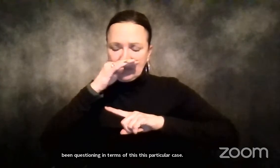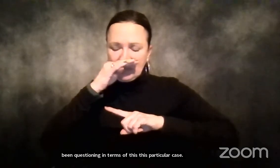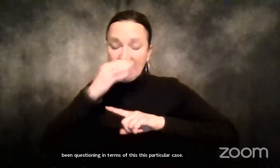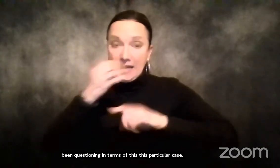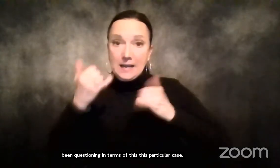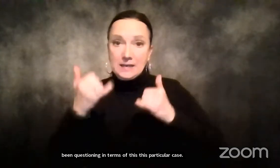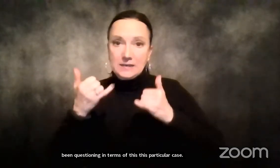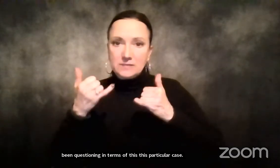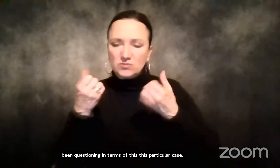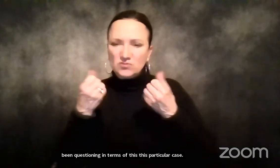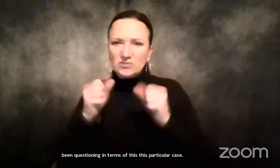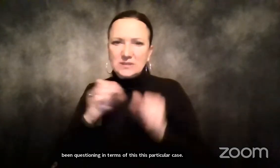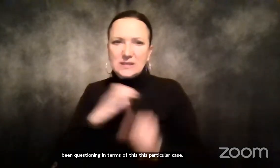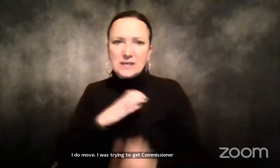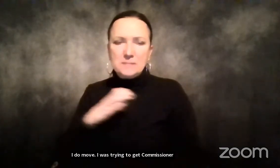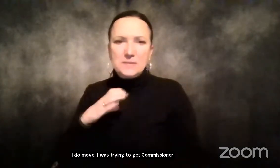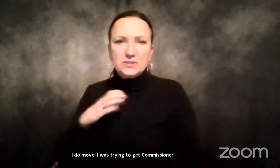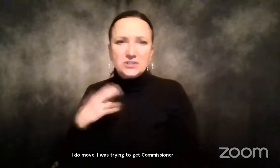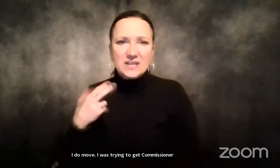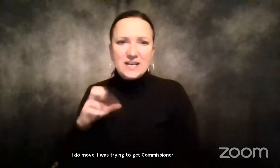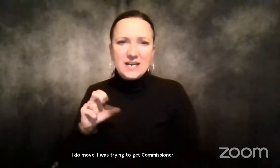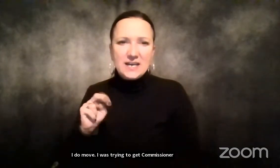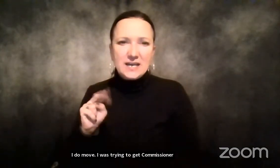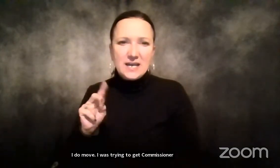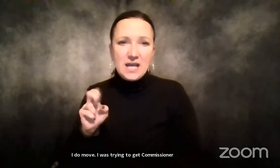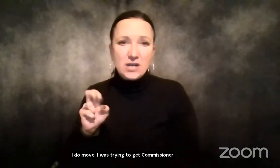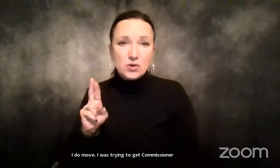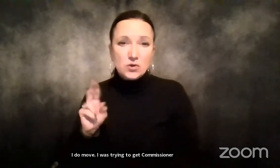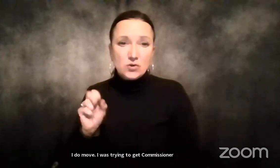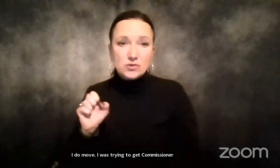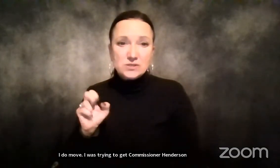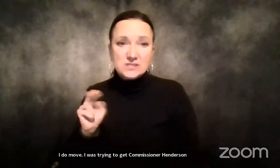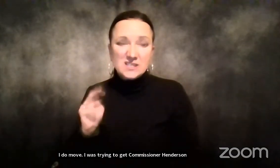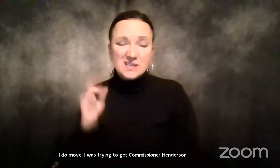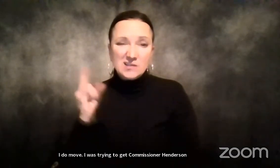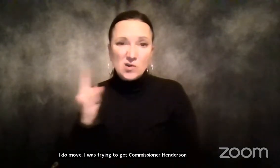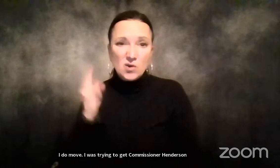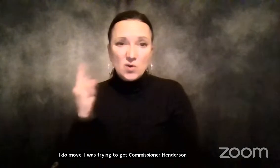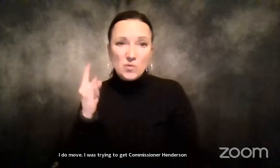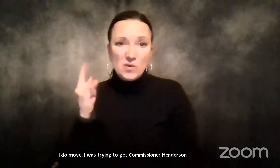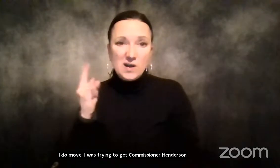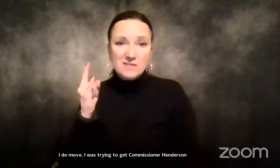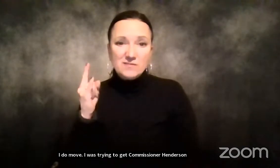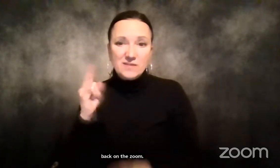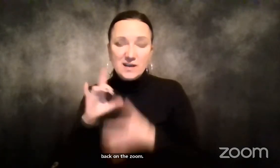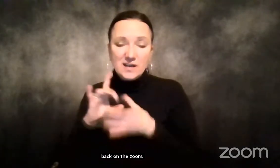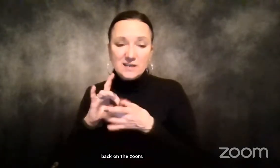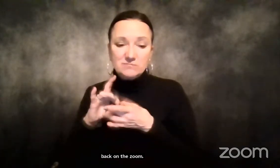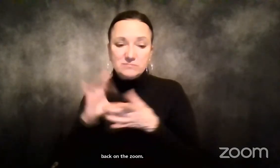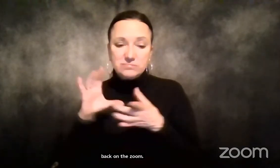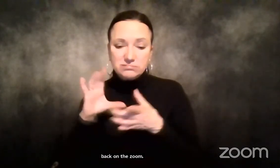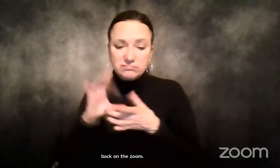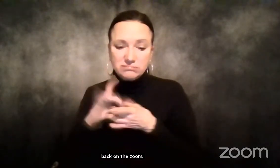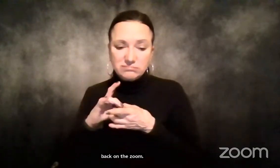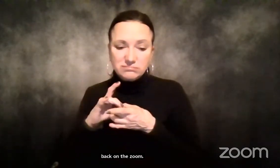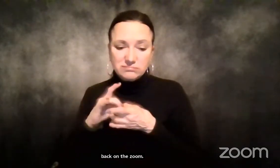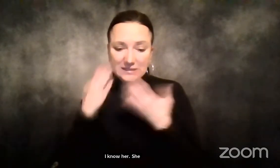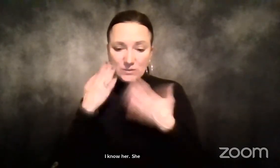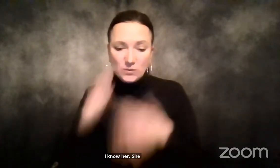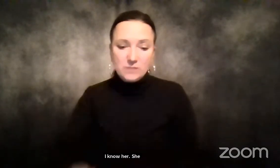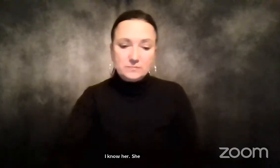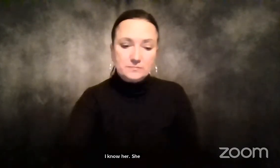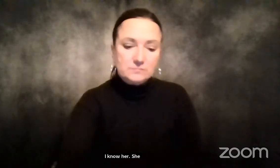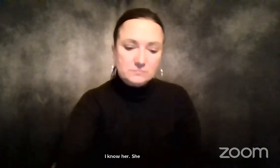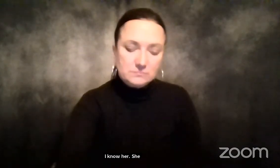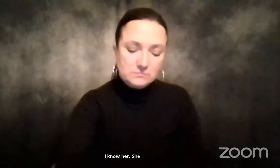I was trying to get Commissioner Henderson back on the Zoom. I know her. She lost signal, or I don't know what happened with her